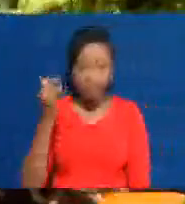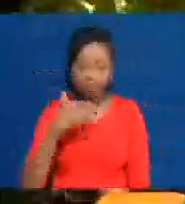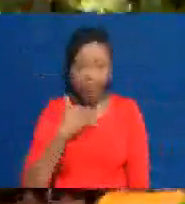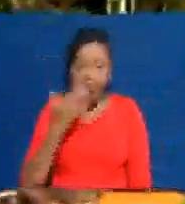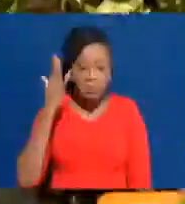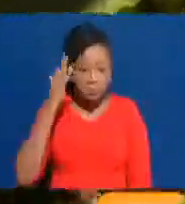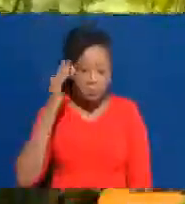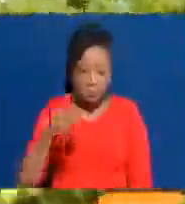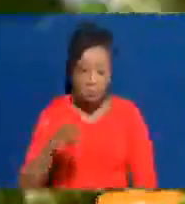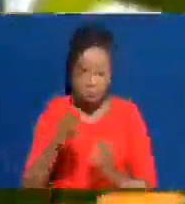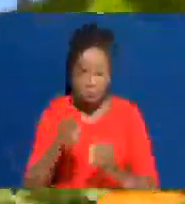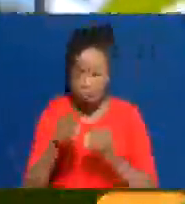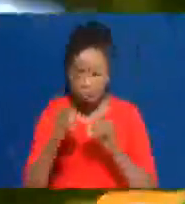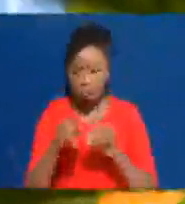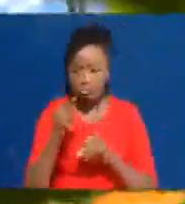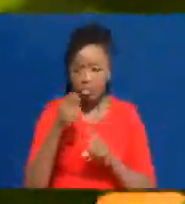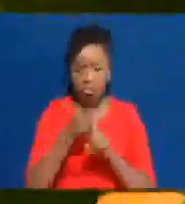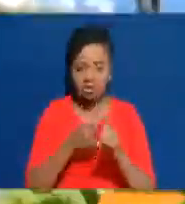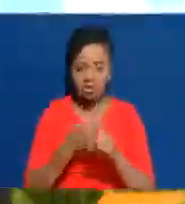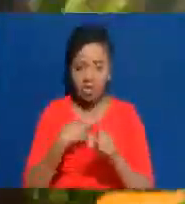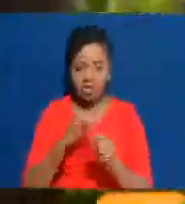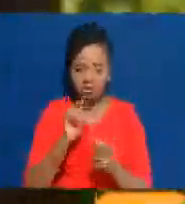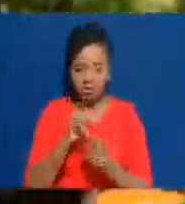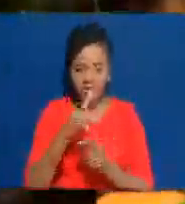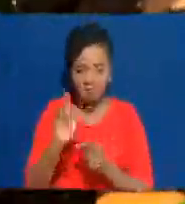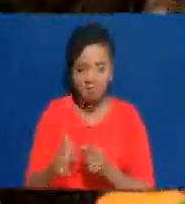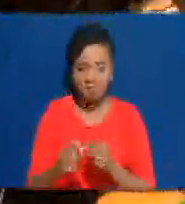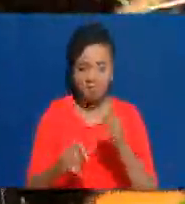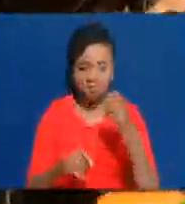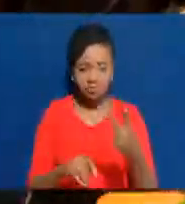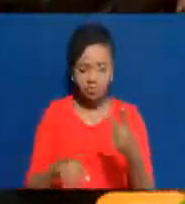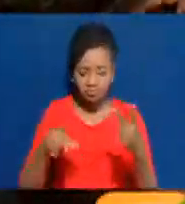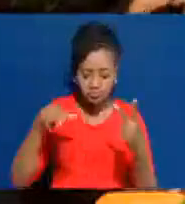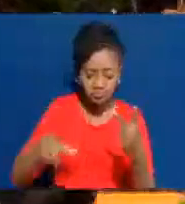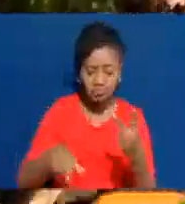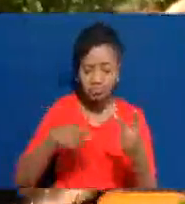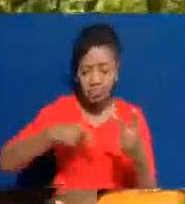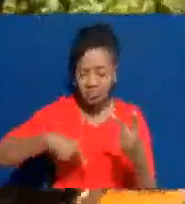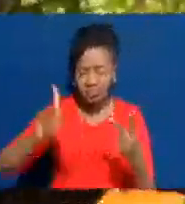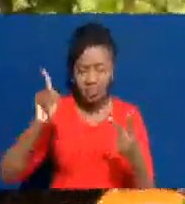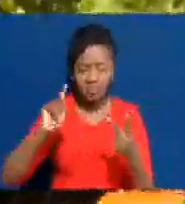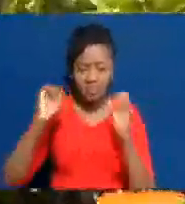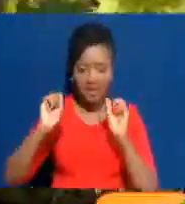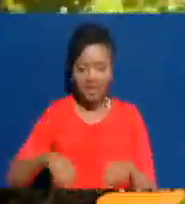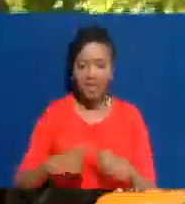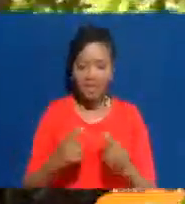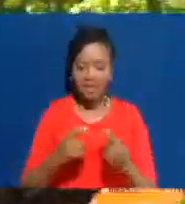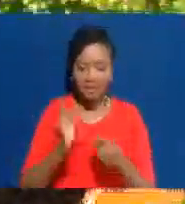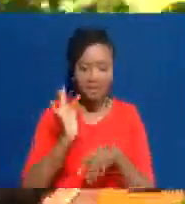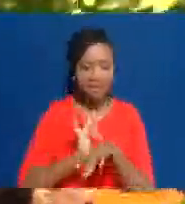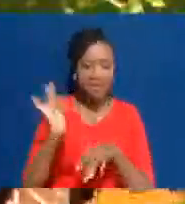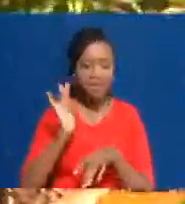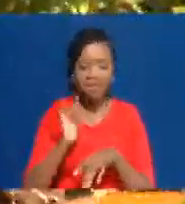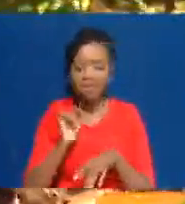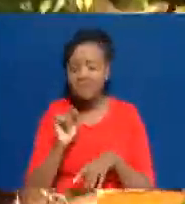hiyo soil. Hiyo device iko na sensors mbili. Nikidunga yenyewe ita kuna venye hizo zina sense